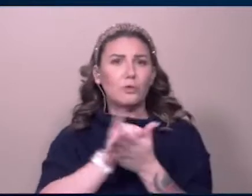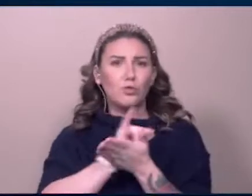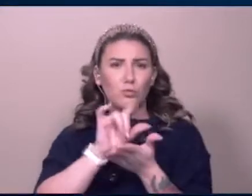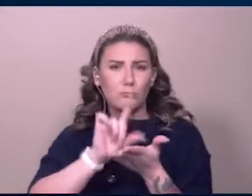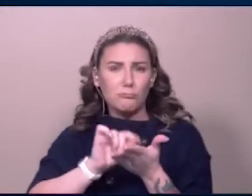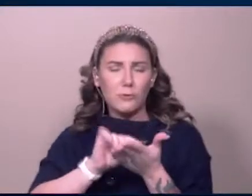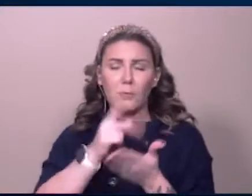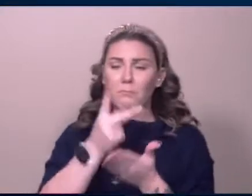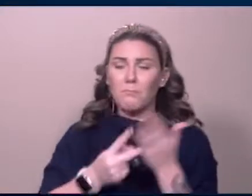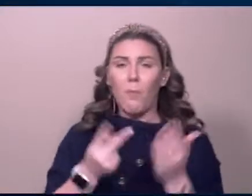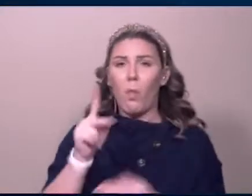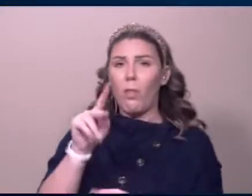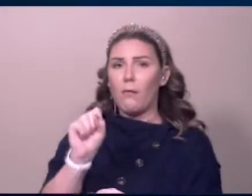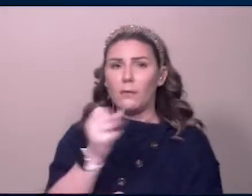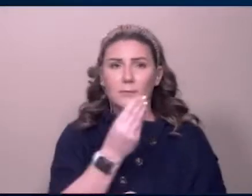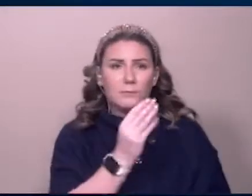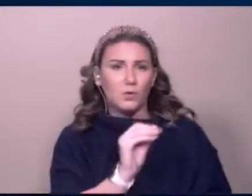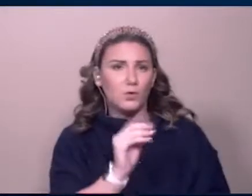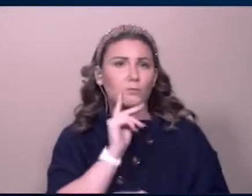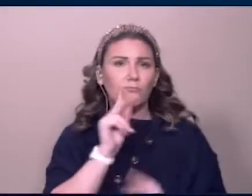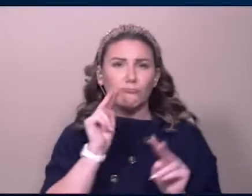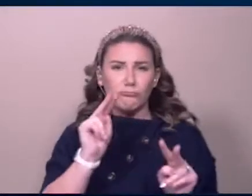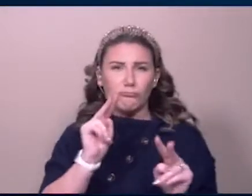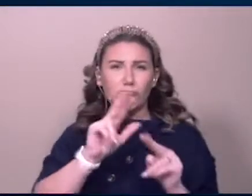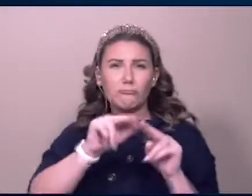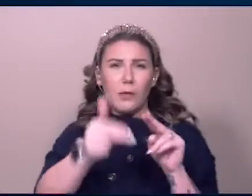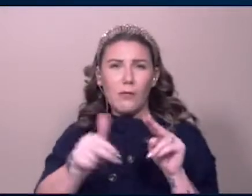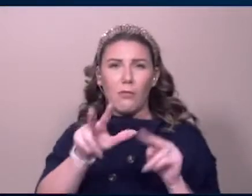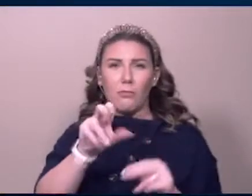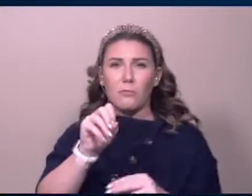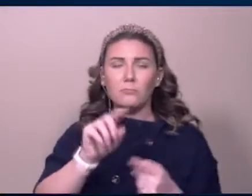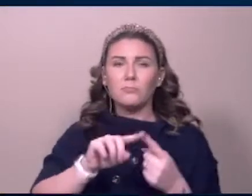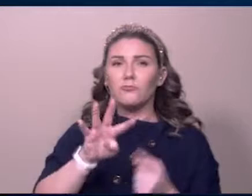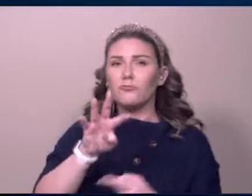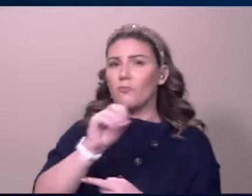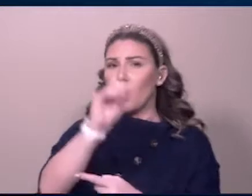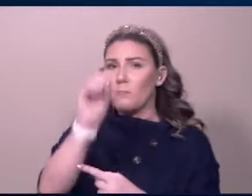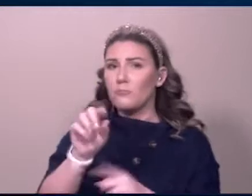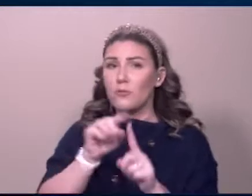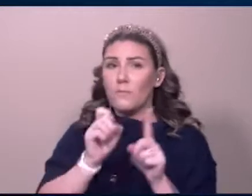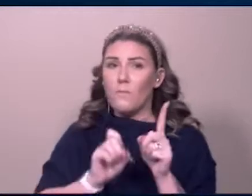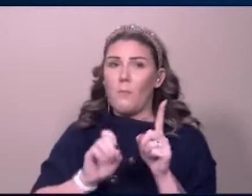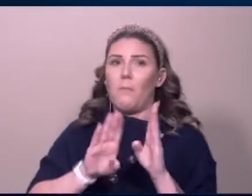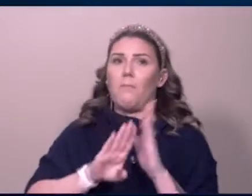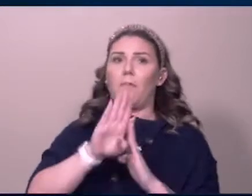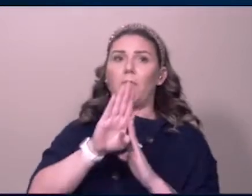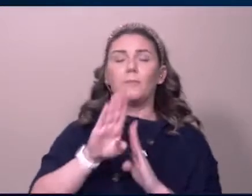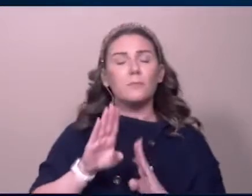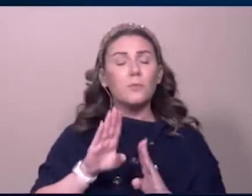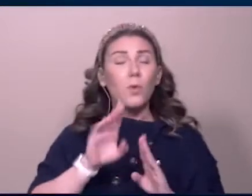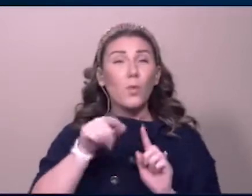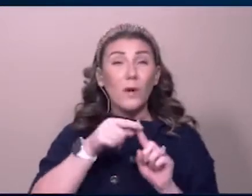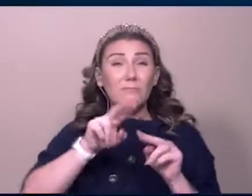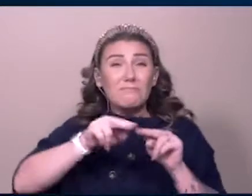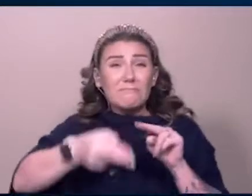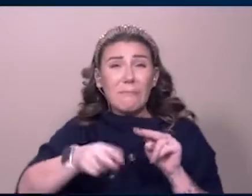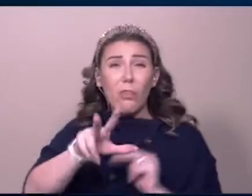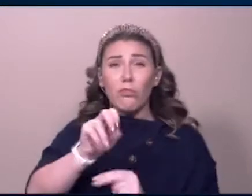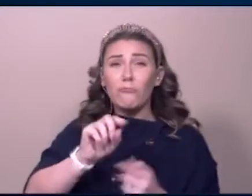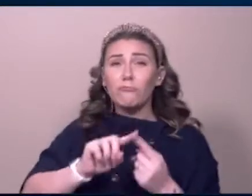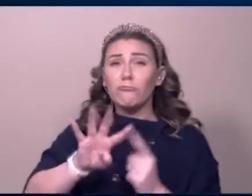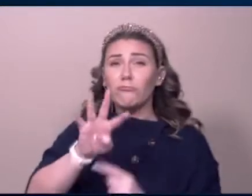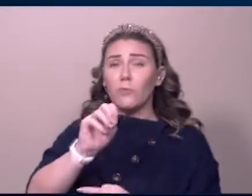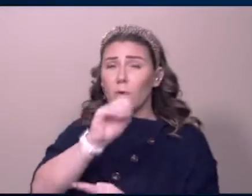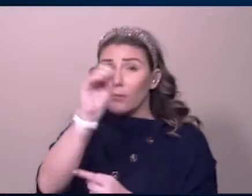and Missouri. I was just looking at them. They're down about 30 or 40% from our peak. But just to say, even when they're down 30 or 40%,